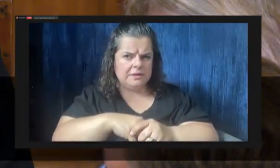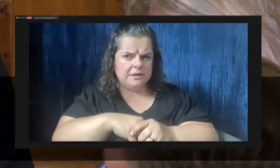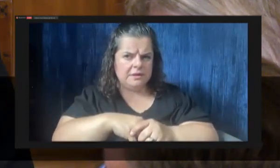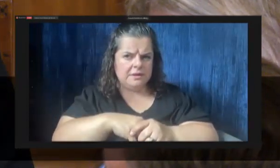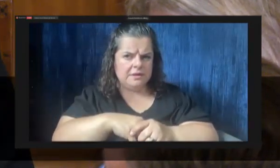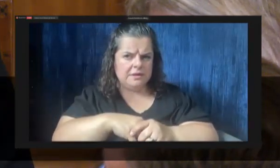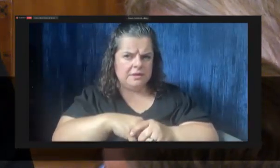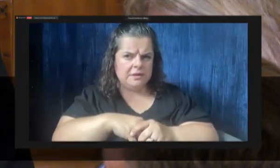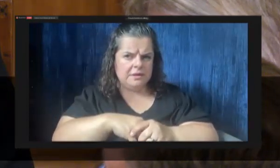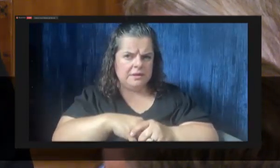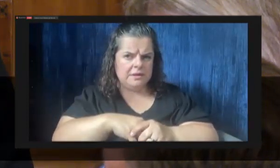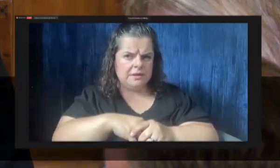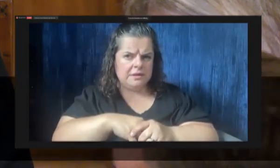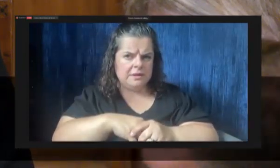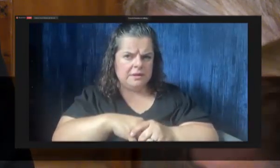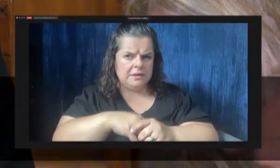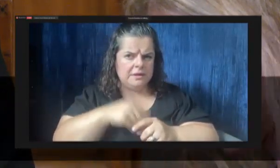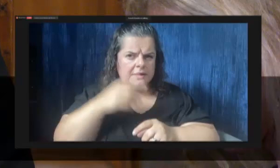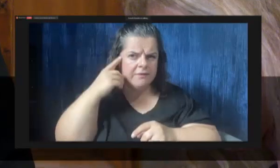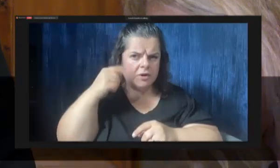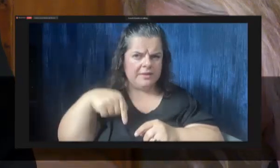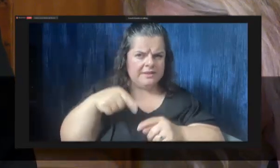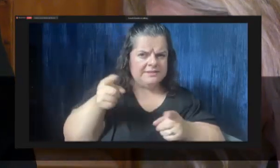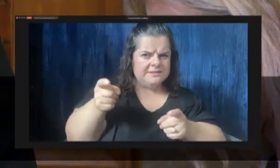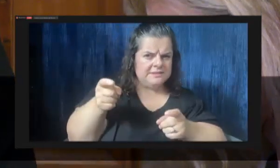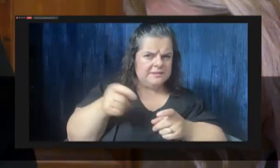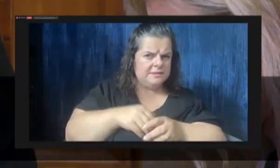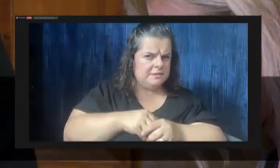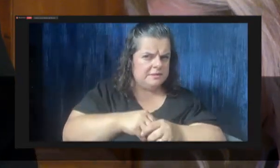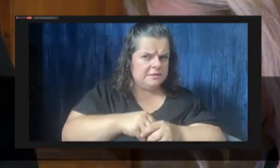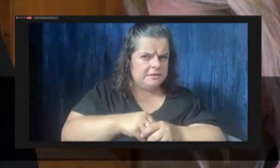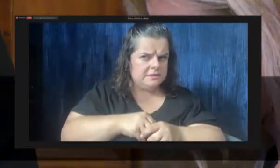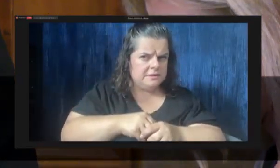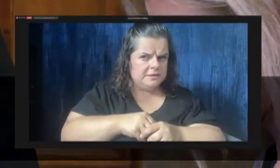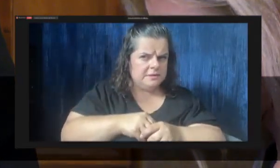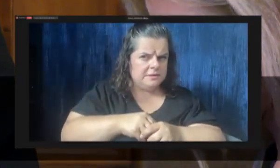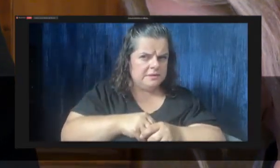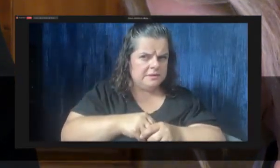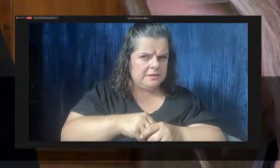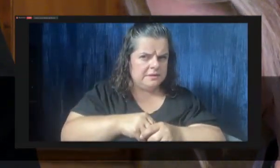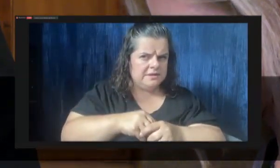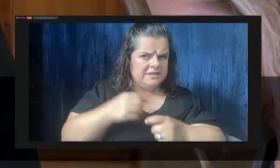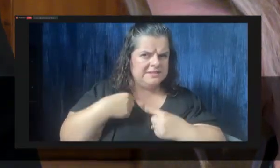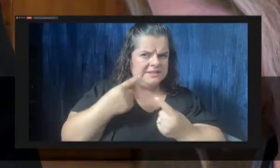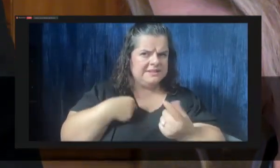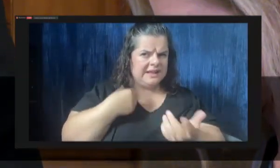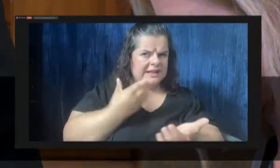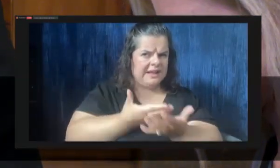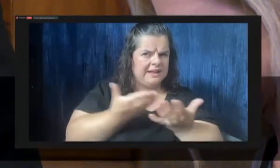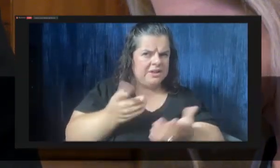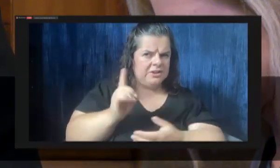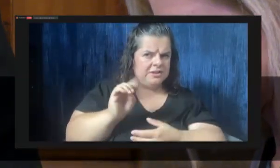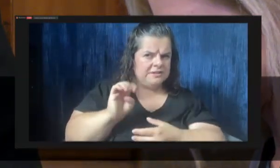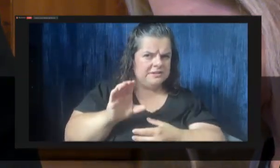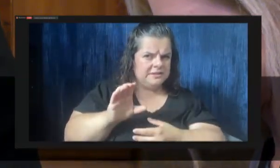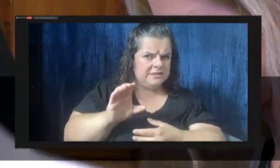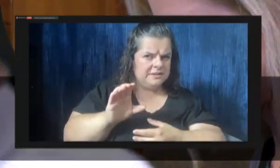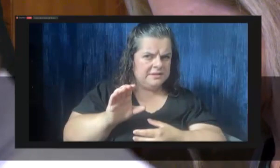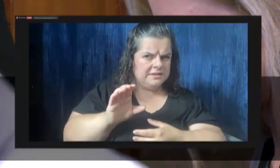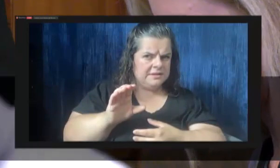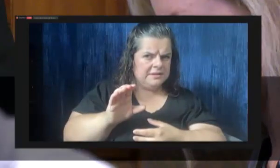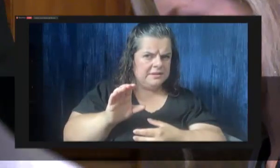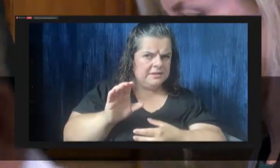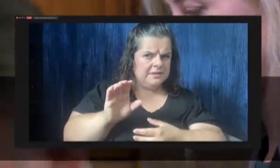as far as this sort of being sudden, I do want to clarify that, you know, since I got here in December, this is the one of the very